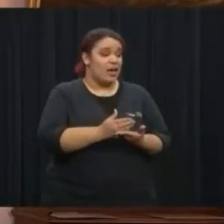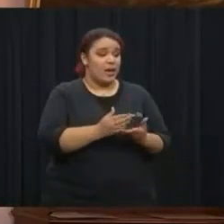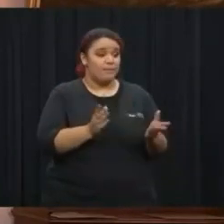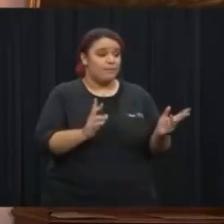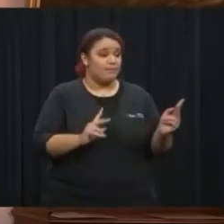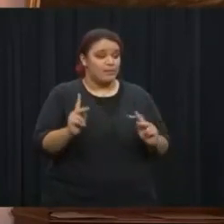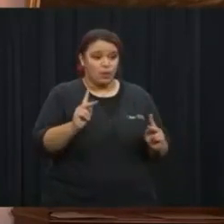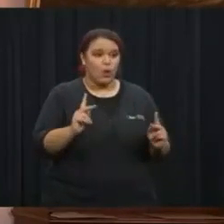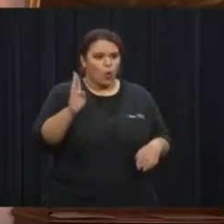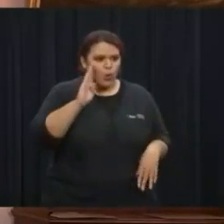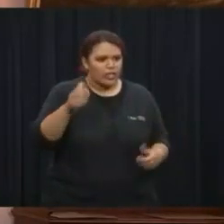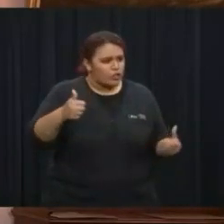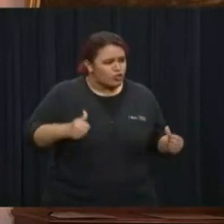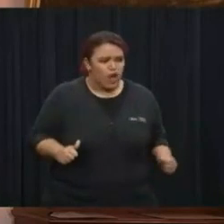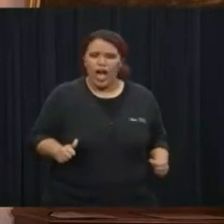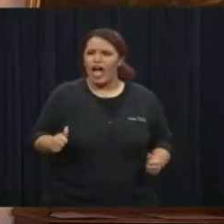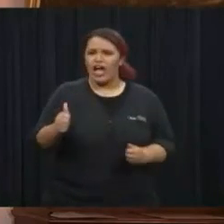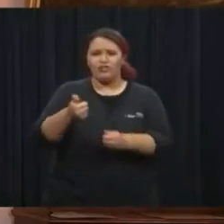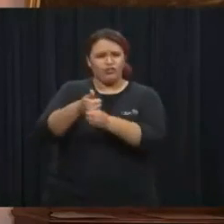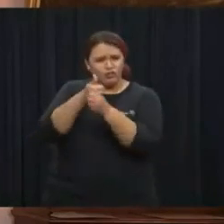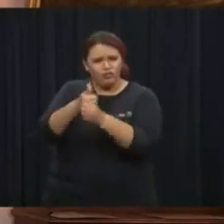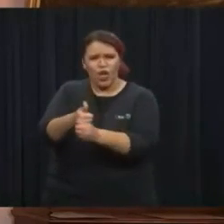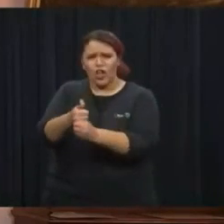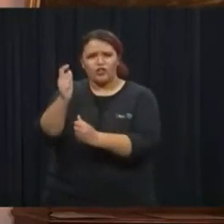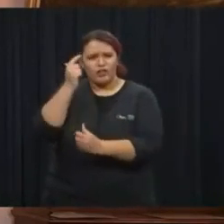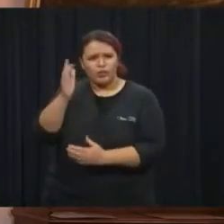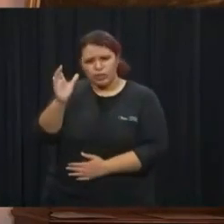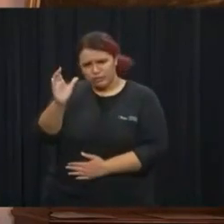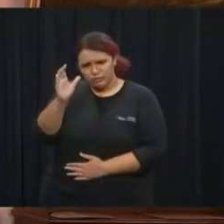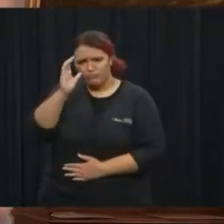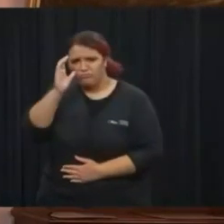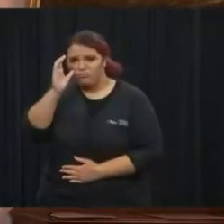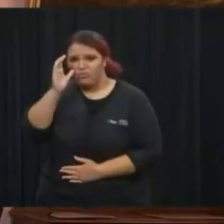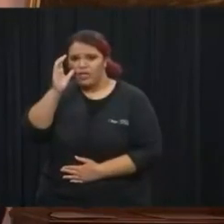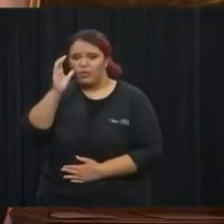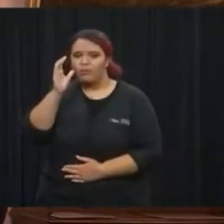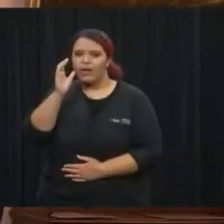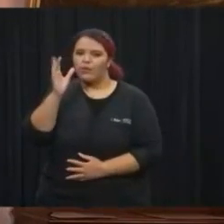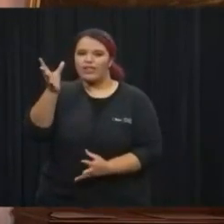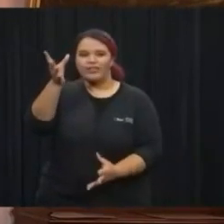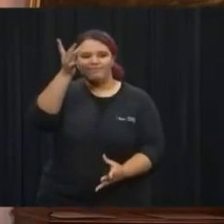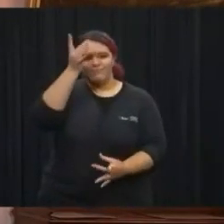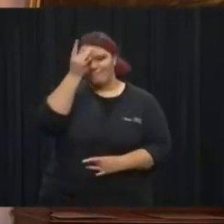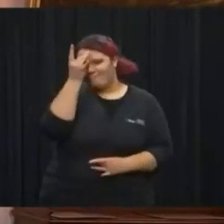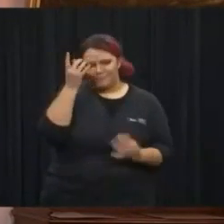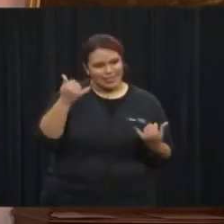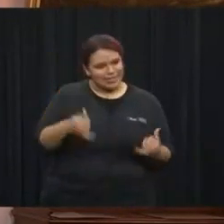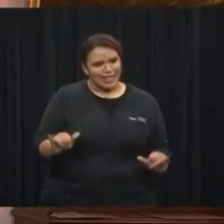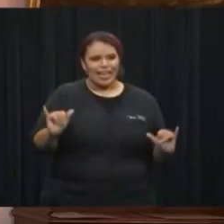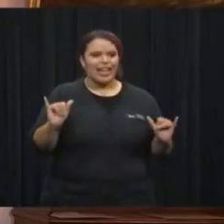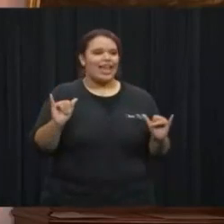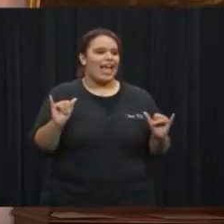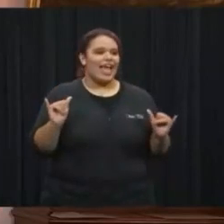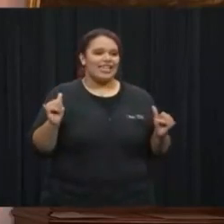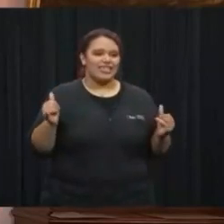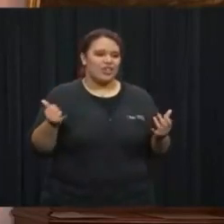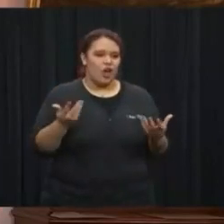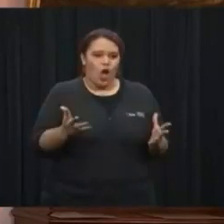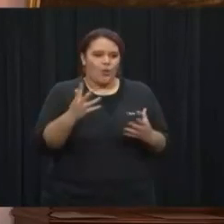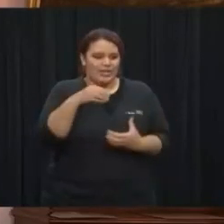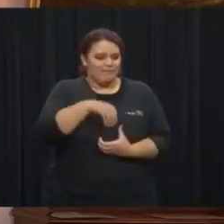earlier during her statement. She said that we're taking people off ventilators. Does that suggest that we'll be having more deaths or that patients